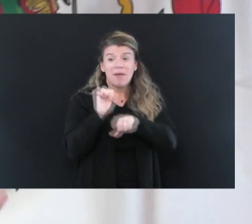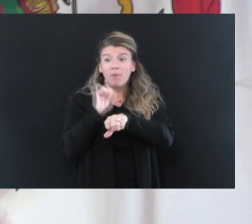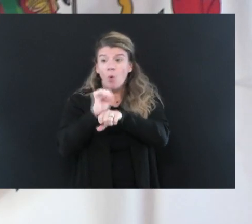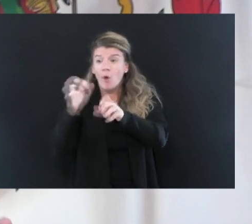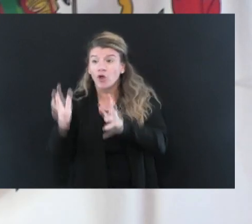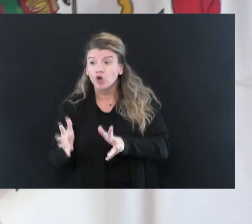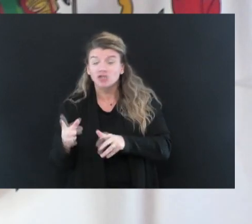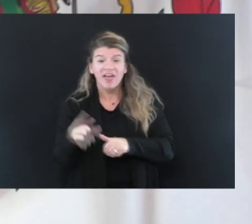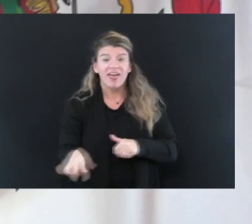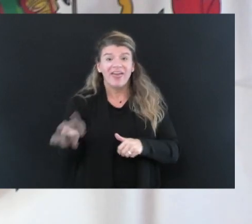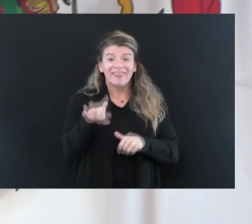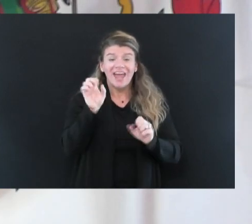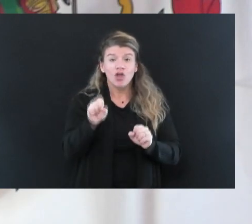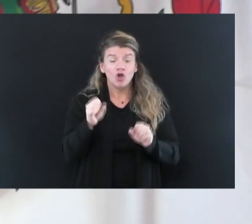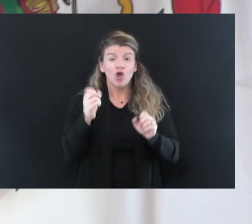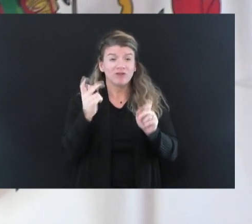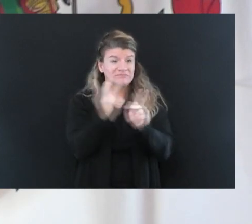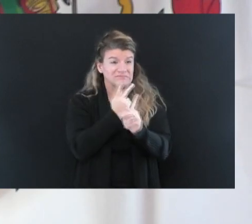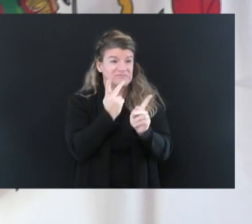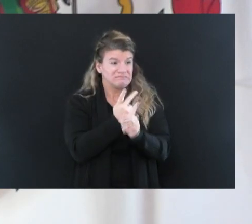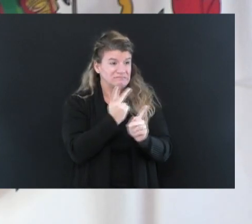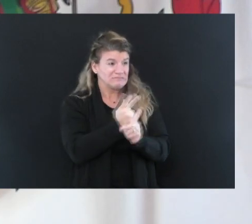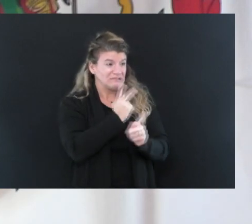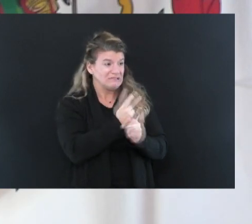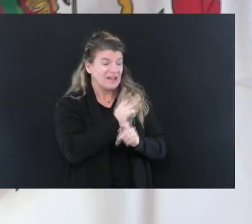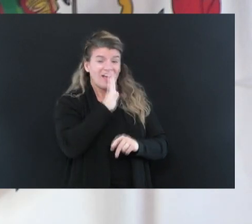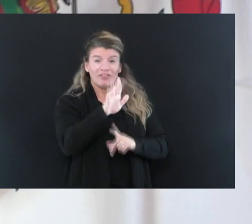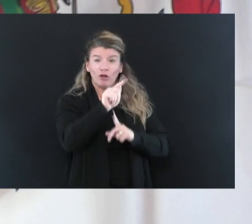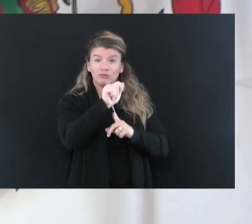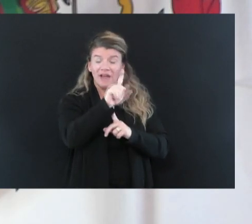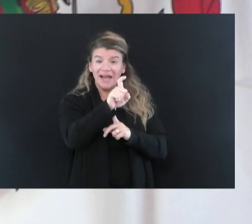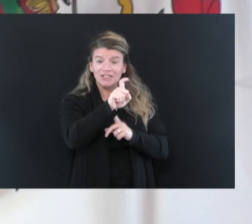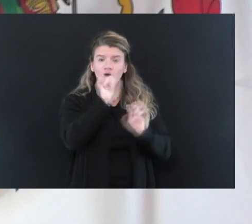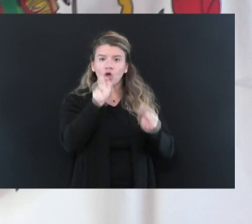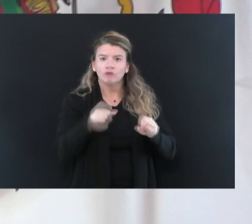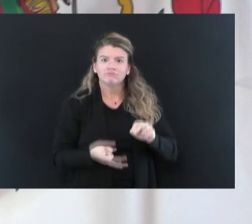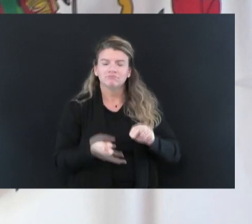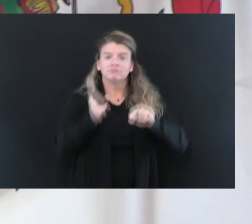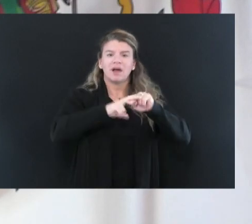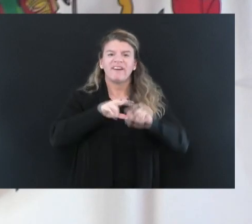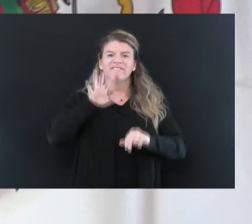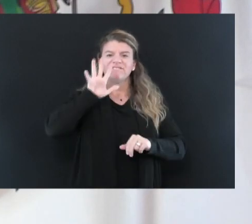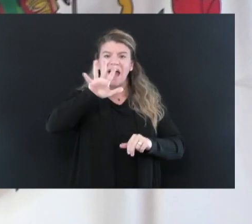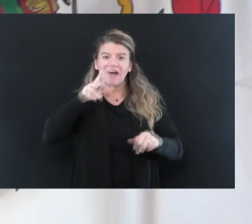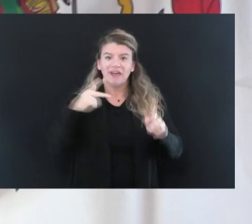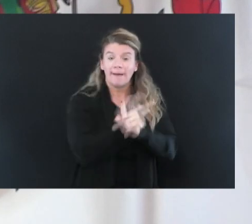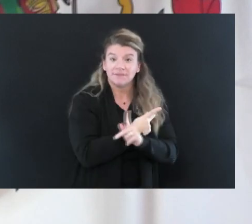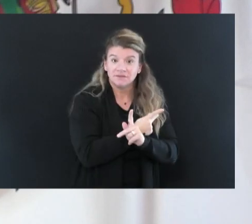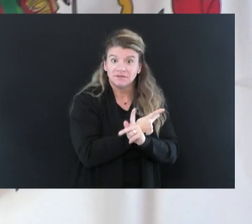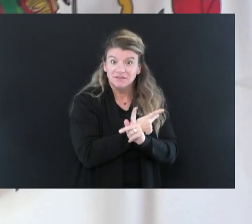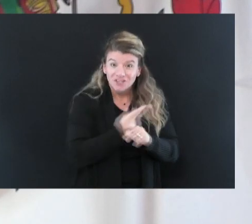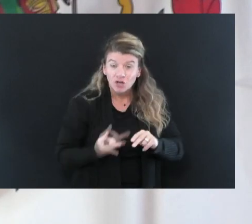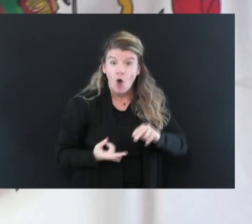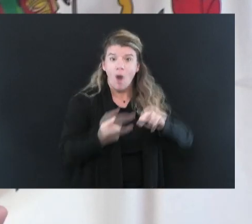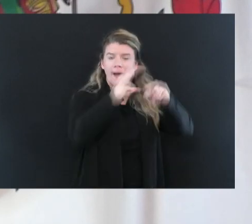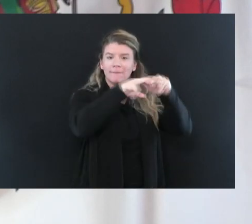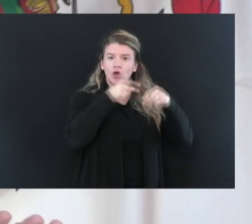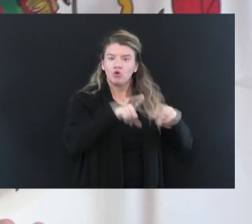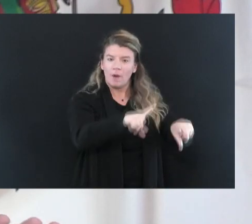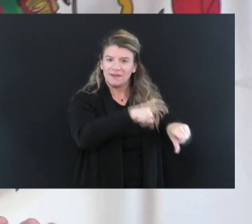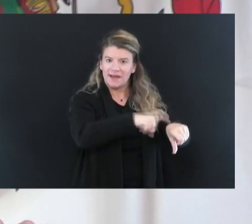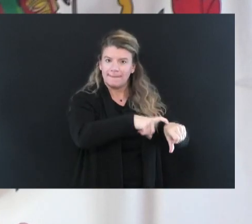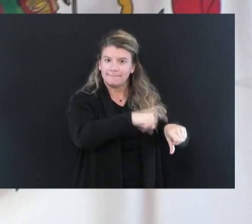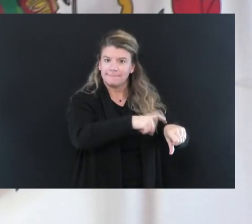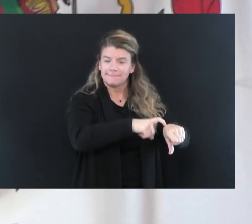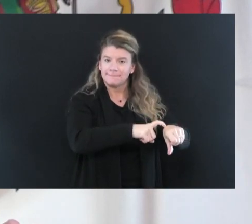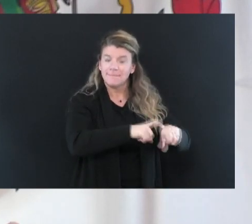5 times their current taxation. 5 times. Well, we found a